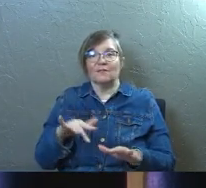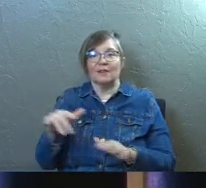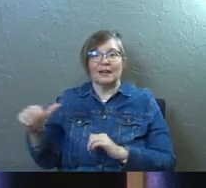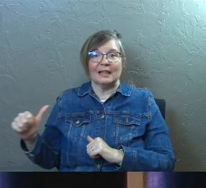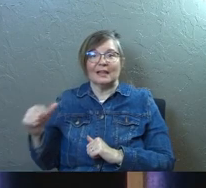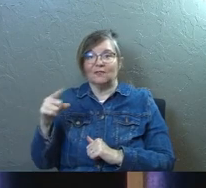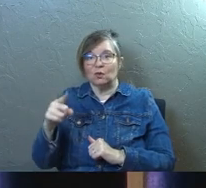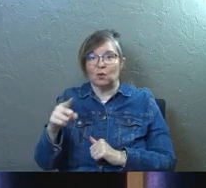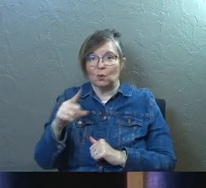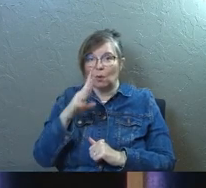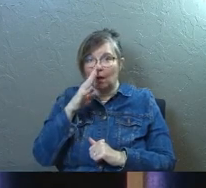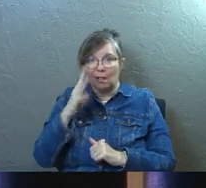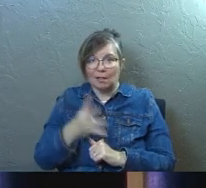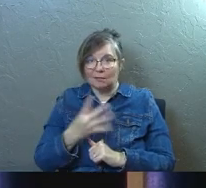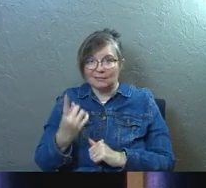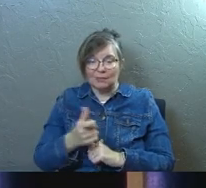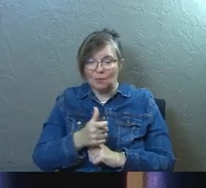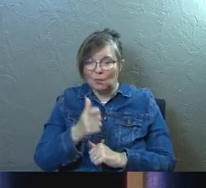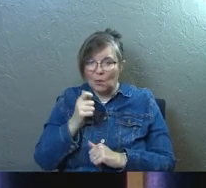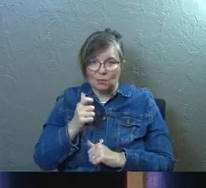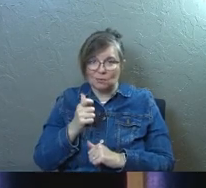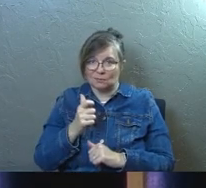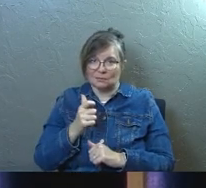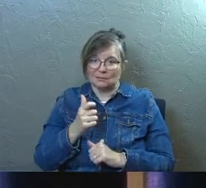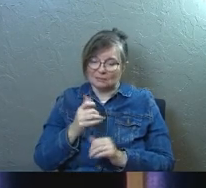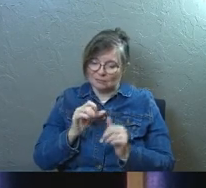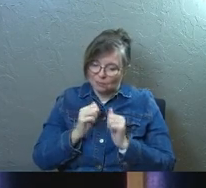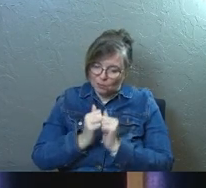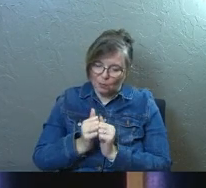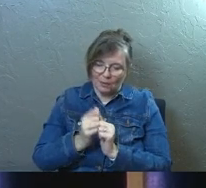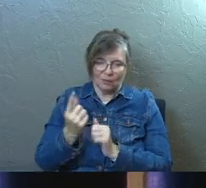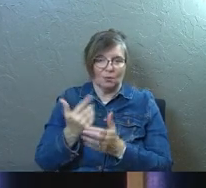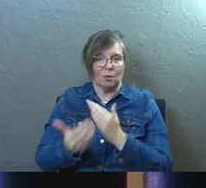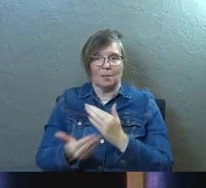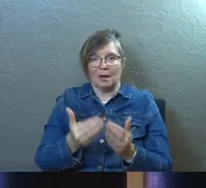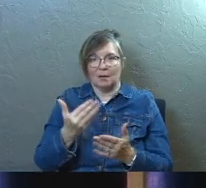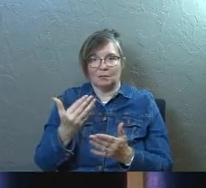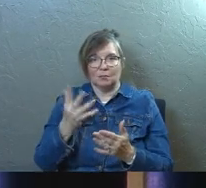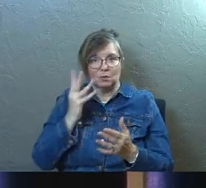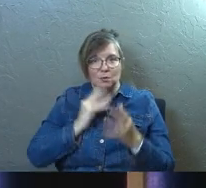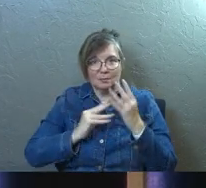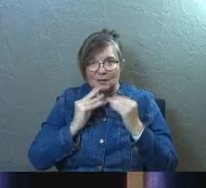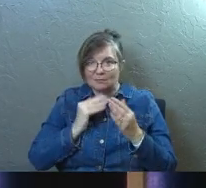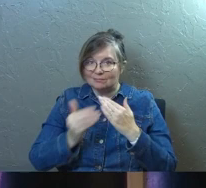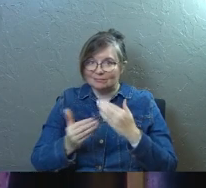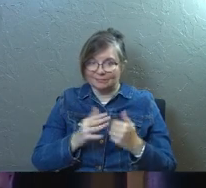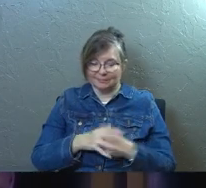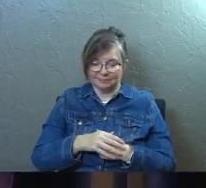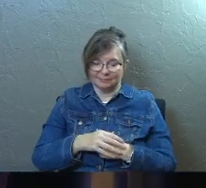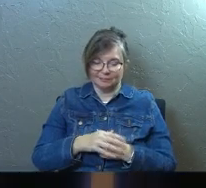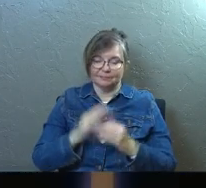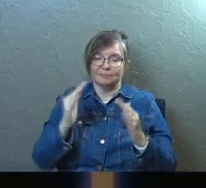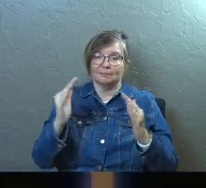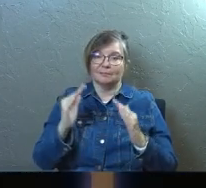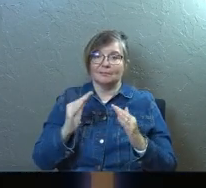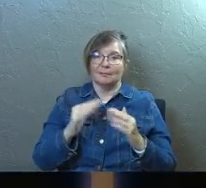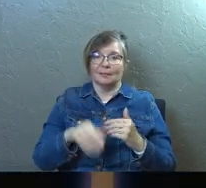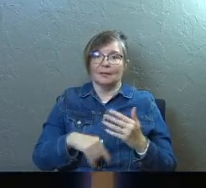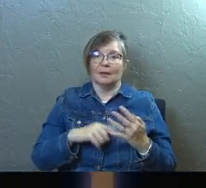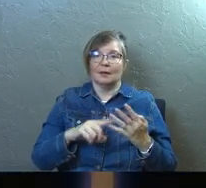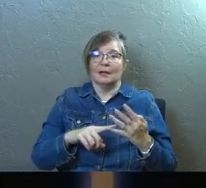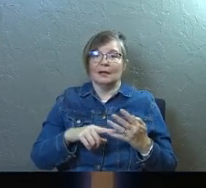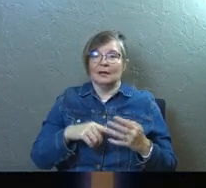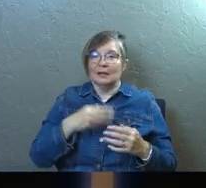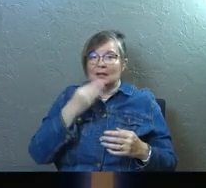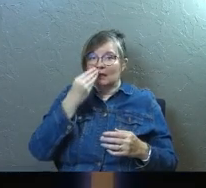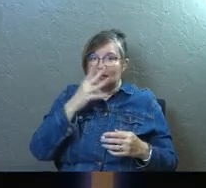nor forsake you. You are not on your own no matter what you're going through. Next lie. God doesn't care that I'm